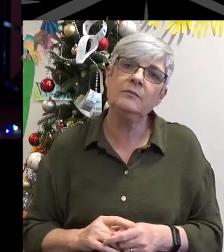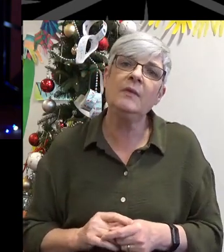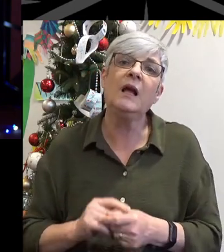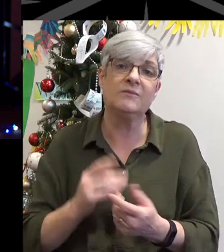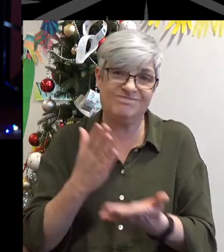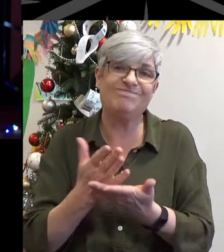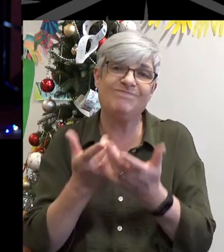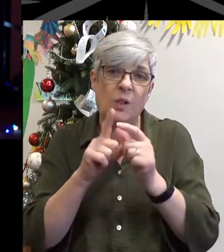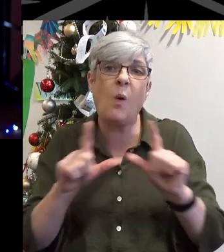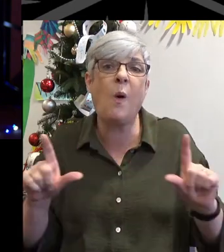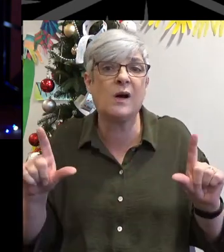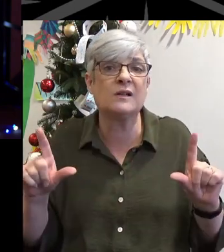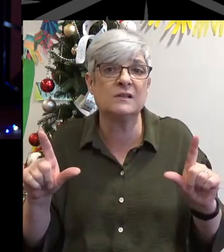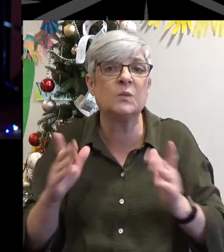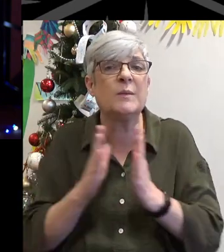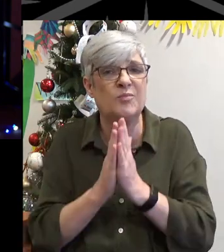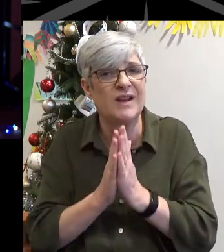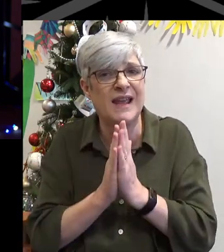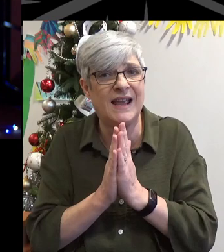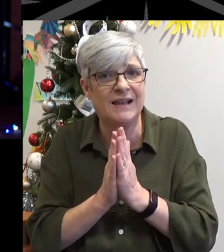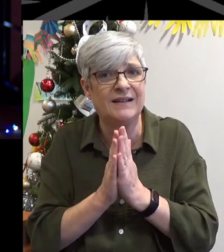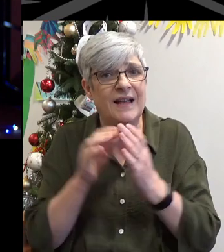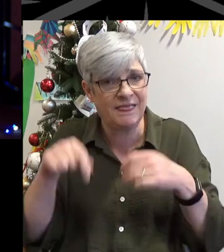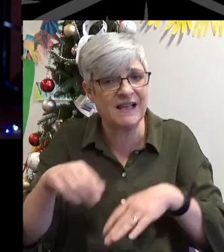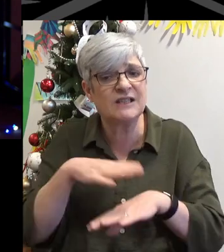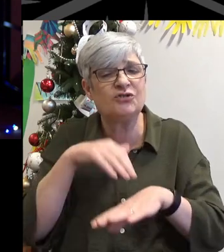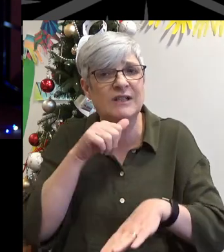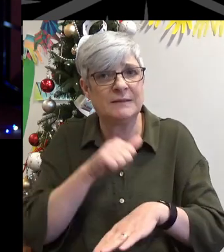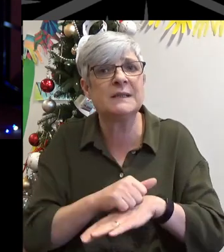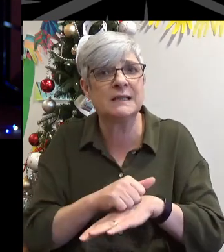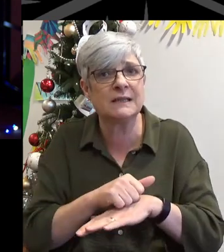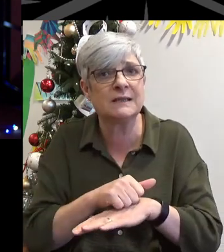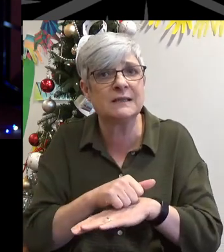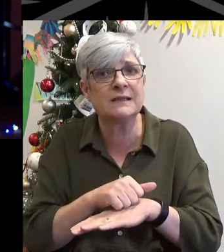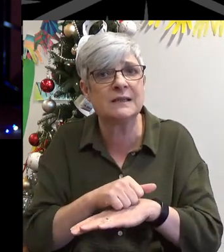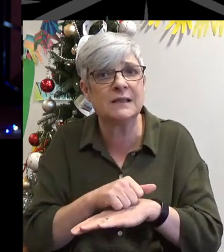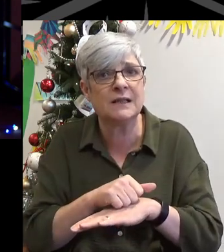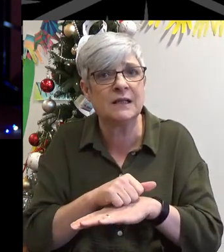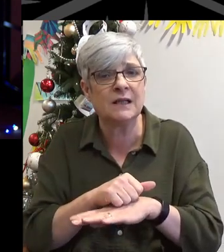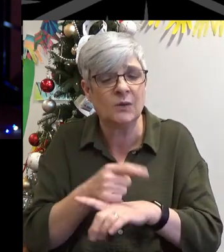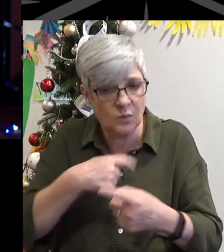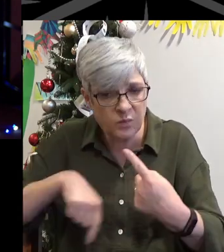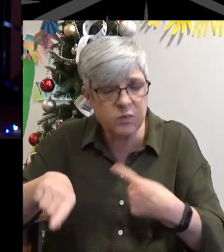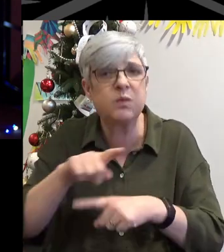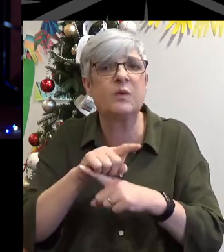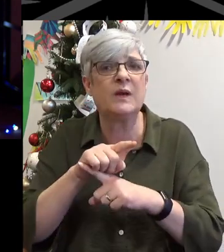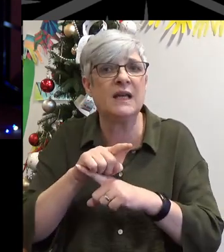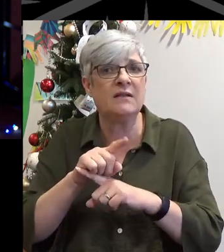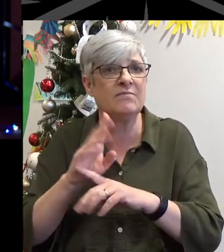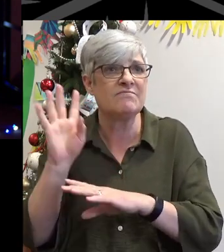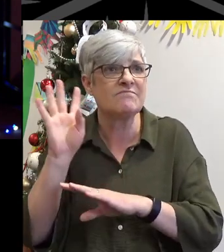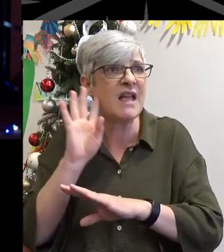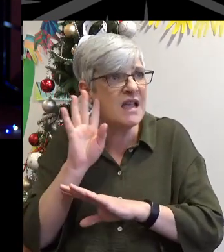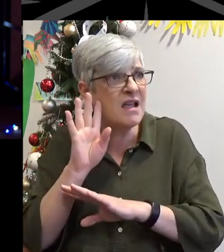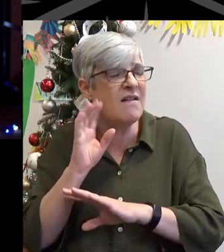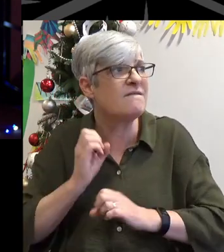And so, Lord, we pray that this Christmas we might hear with a freshness